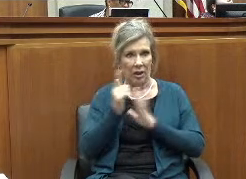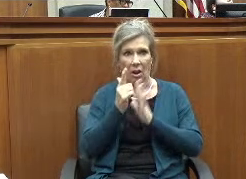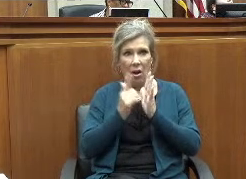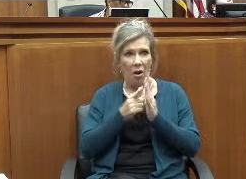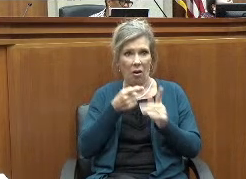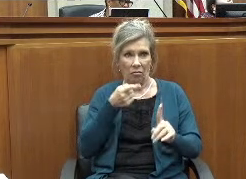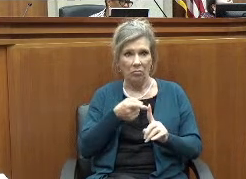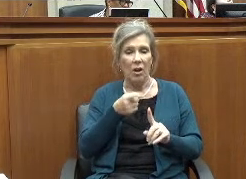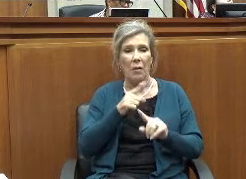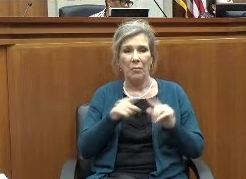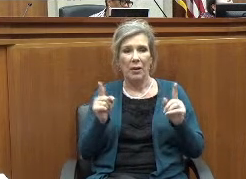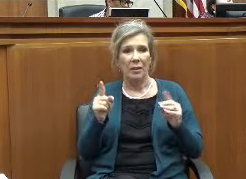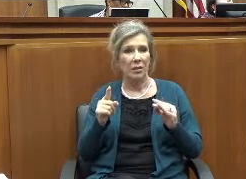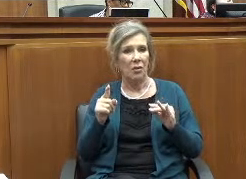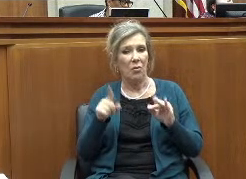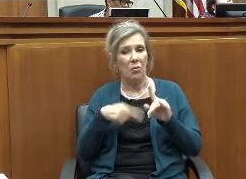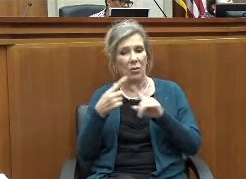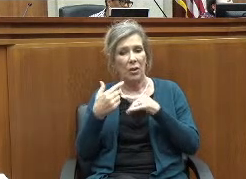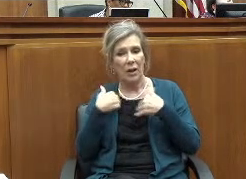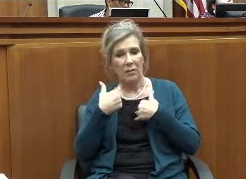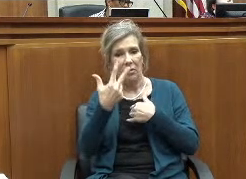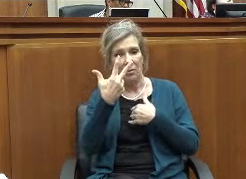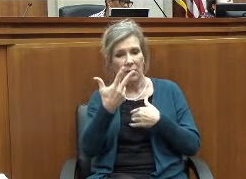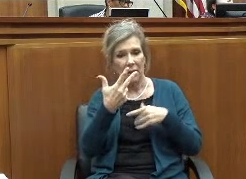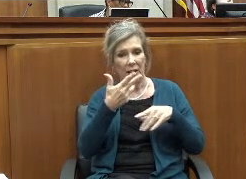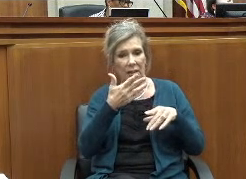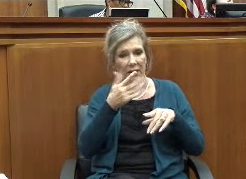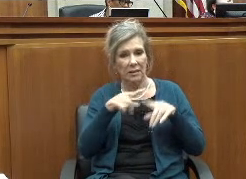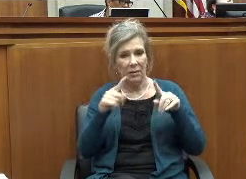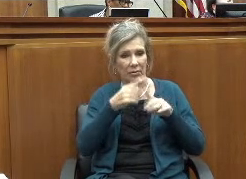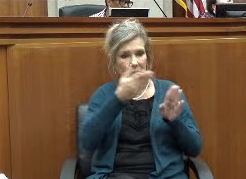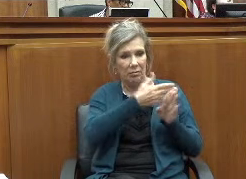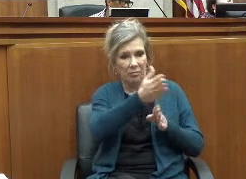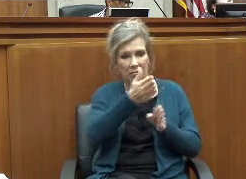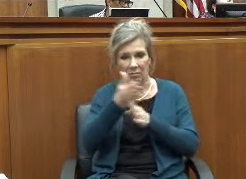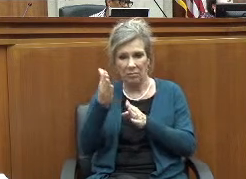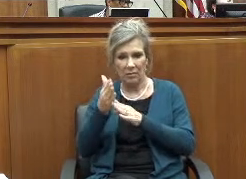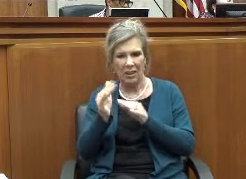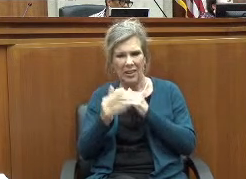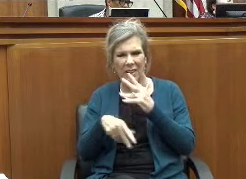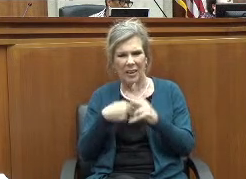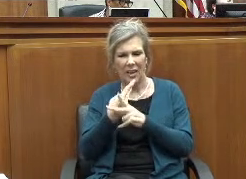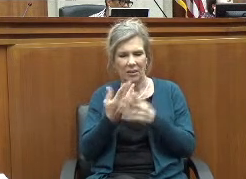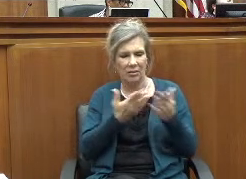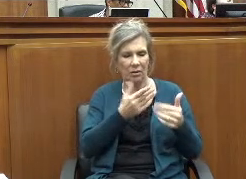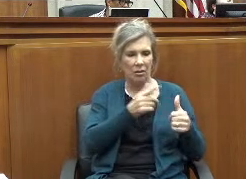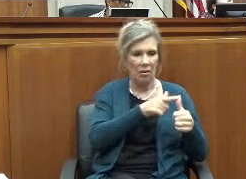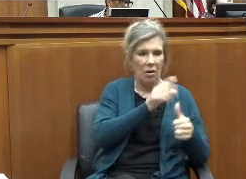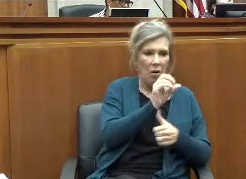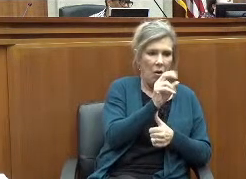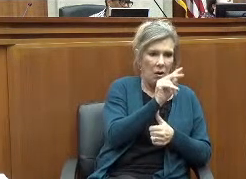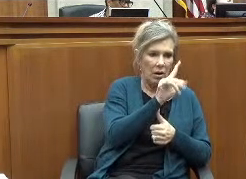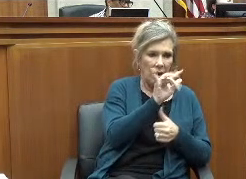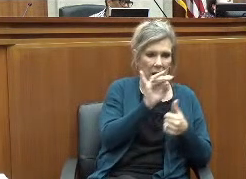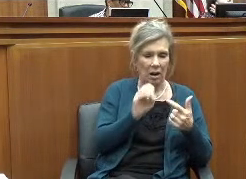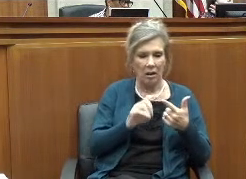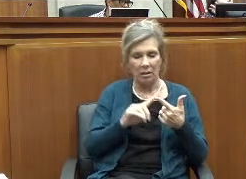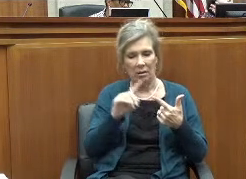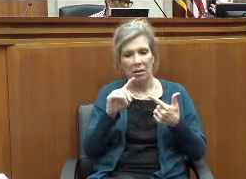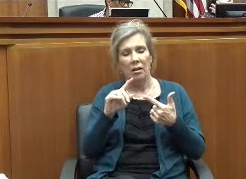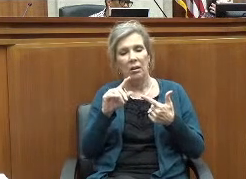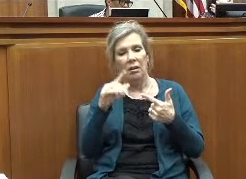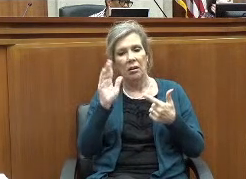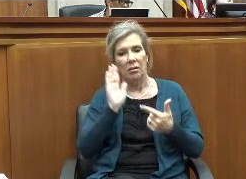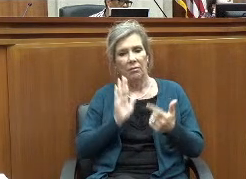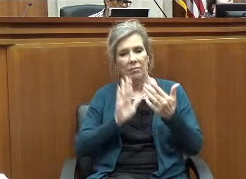not is how when you have 3 different modalities, you have online, blended, and face-to-face. Talk to